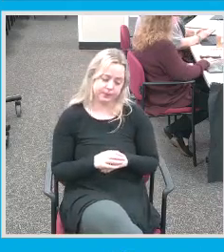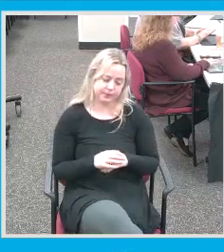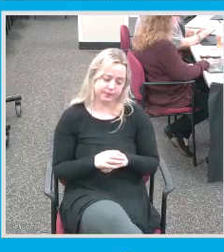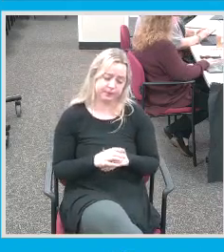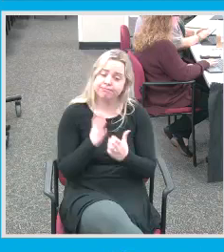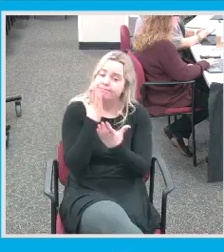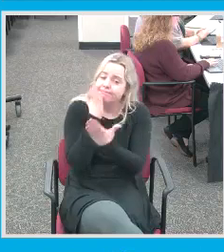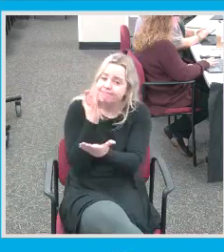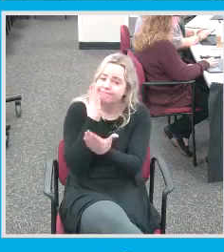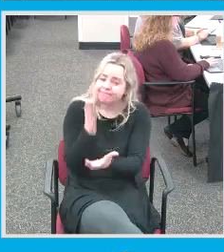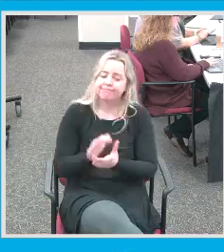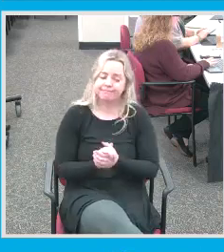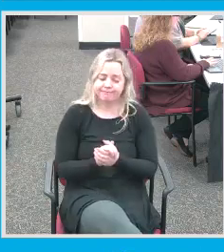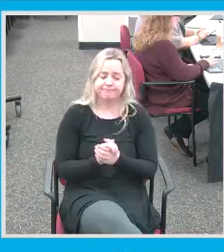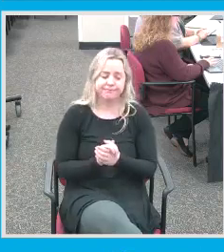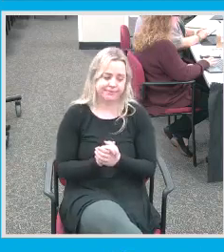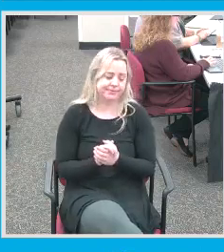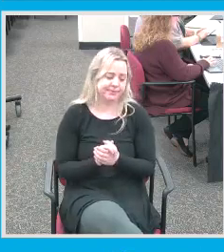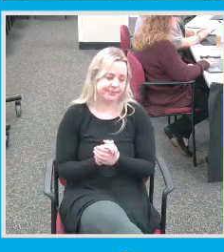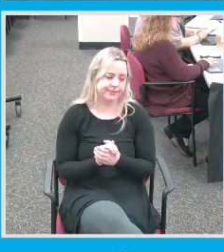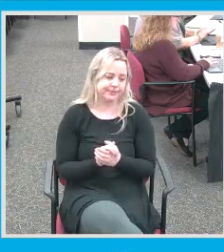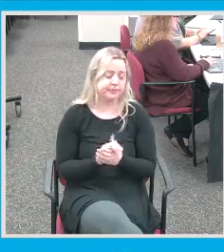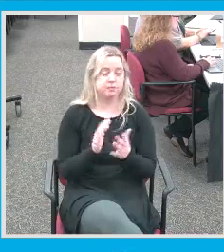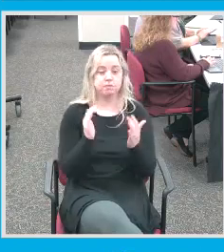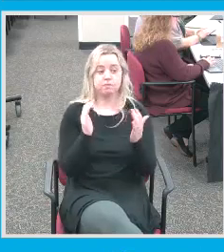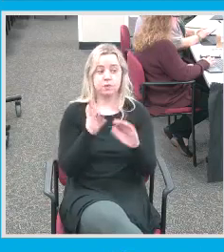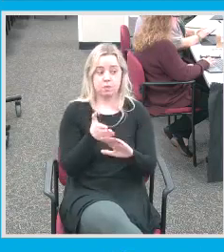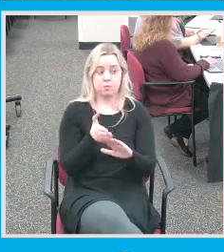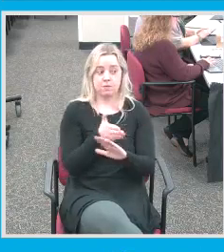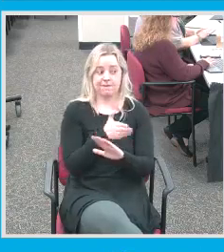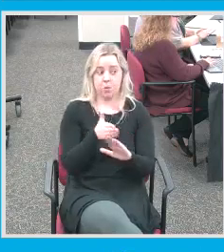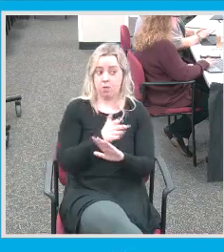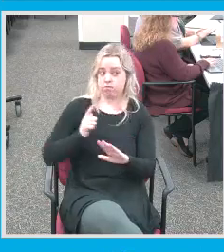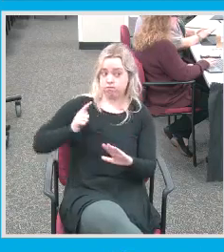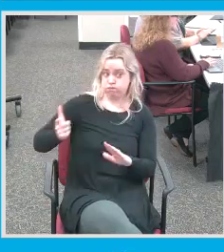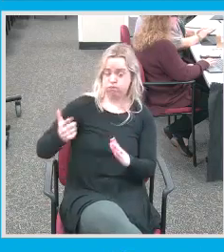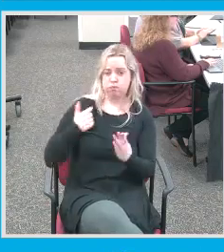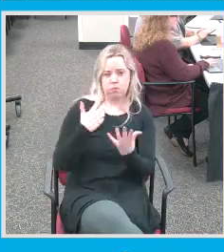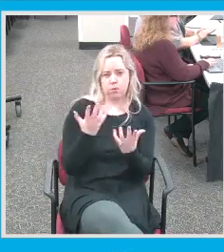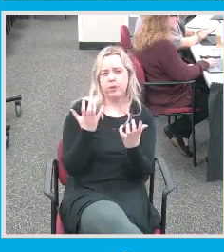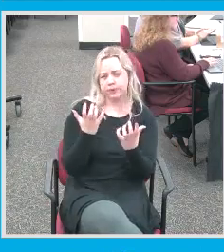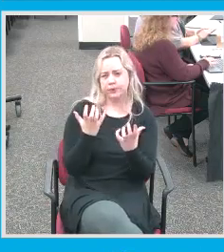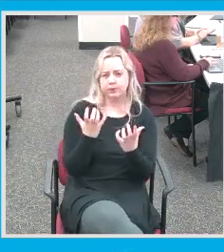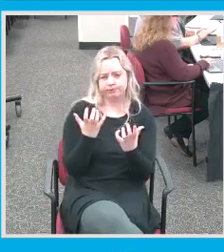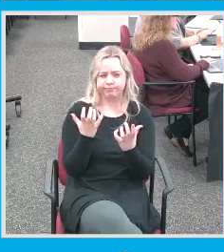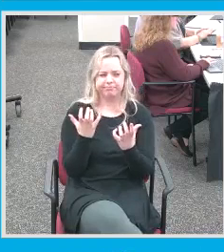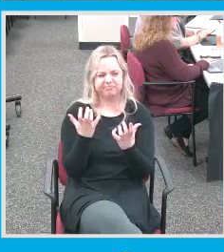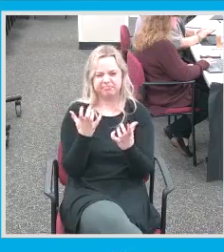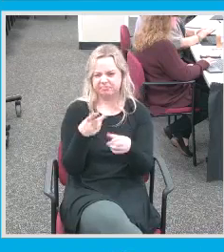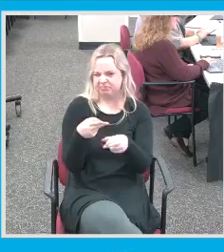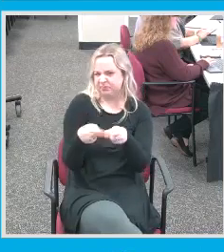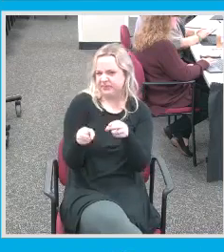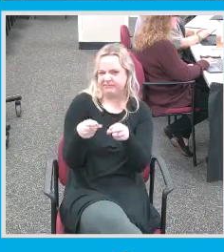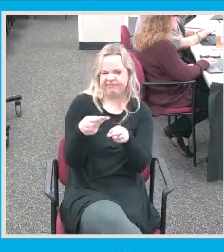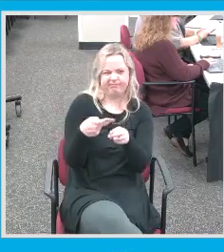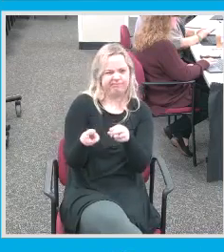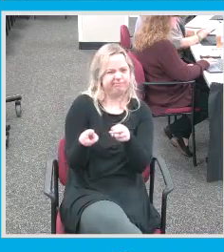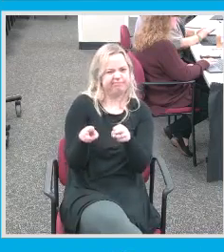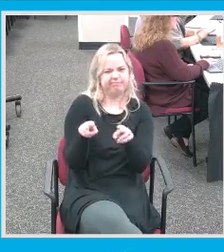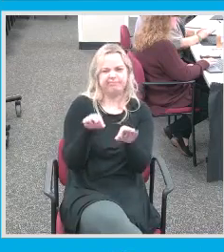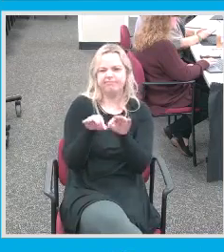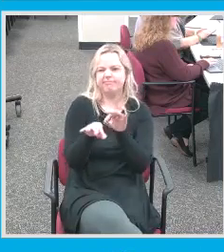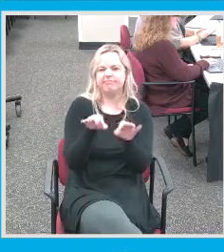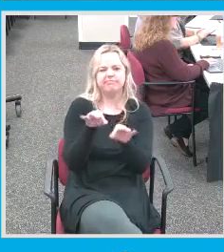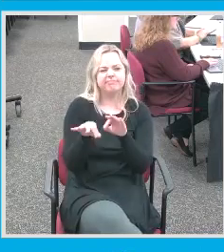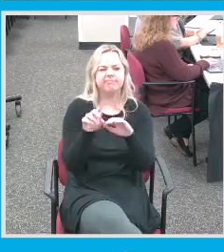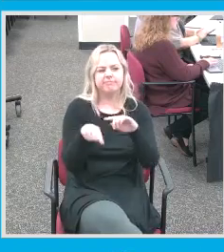Okay, thank you. So before I hand it over, just wanted to give a brief overview of positive